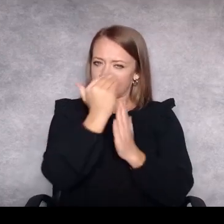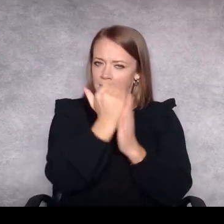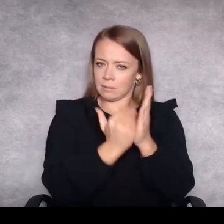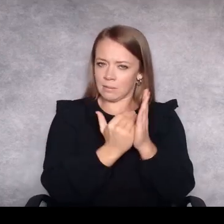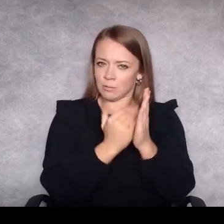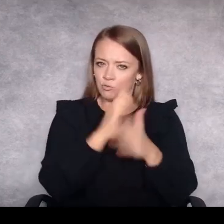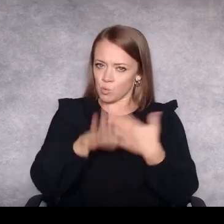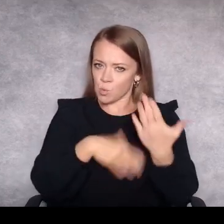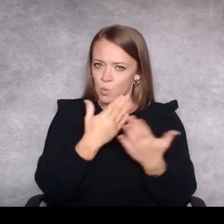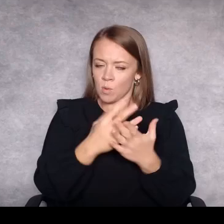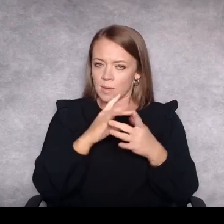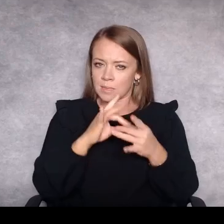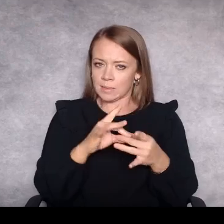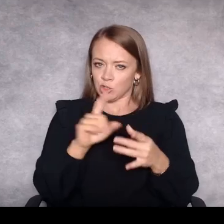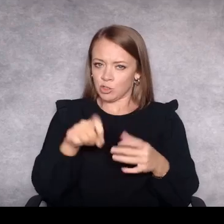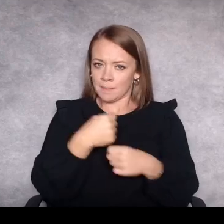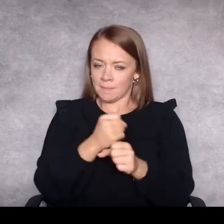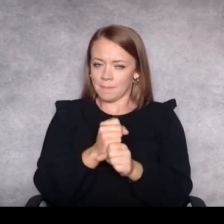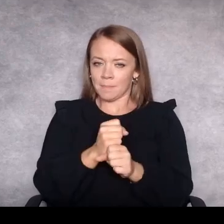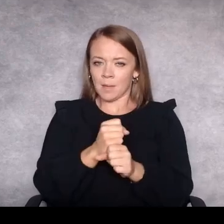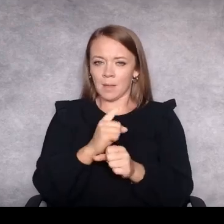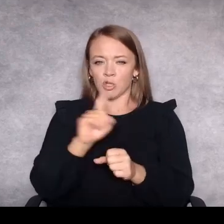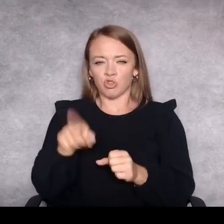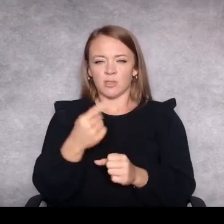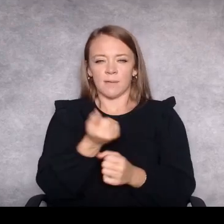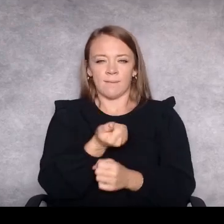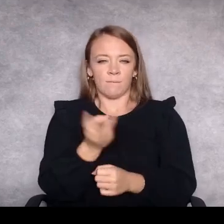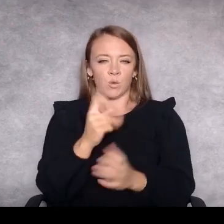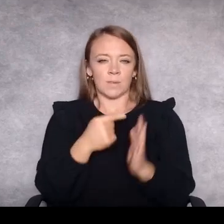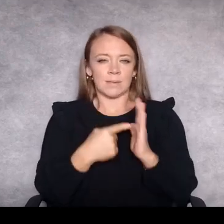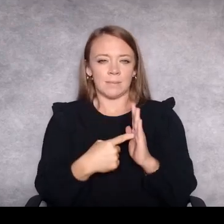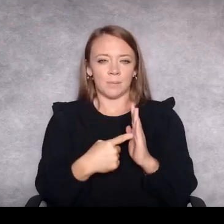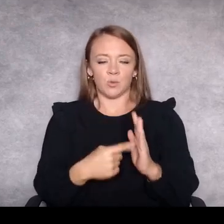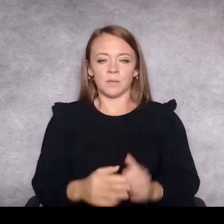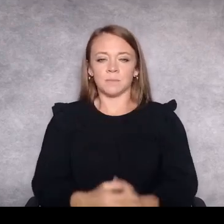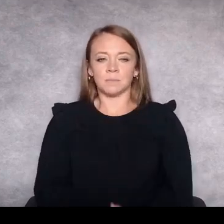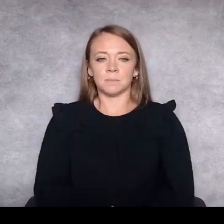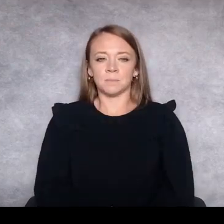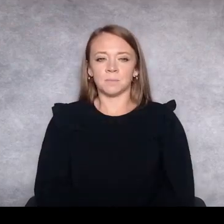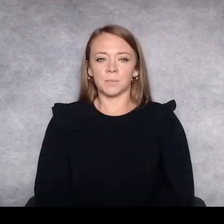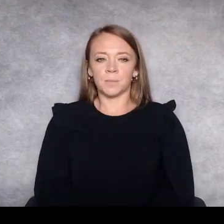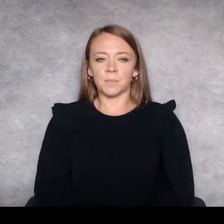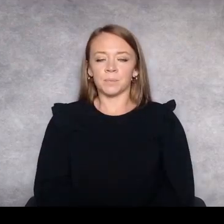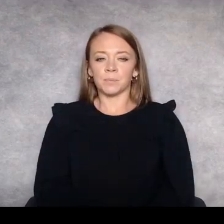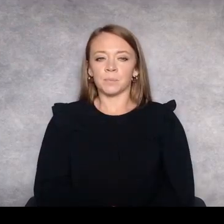complete list of all the connections that will need to be made, but only a few examples.